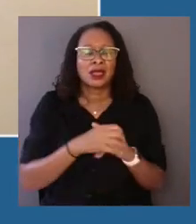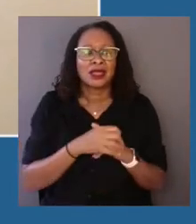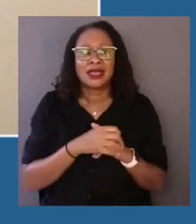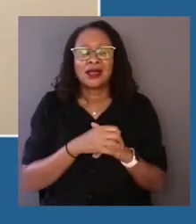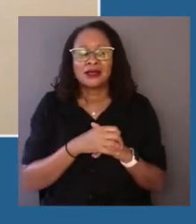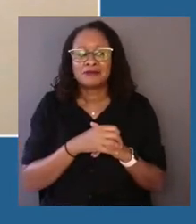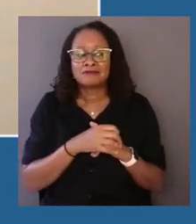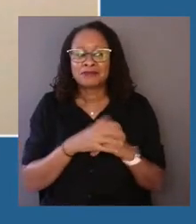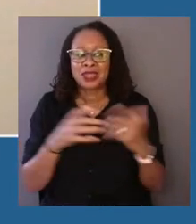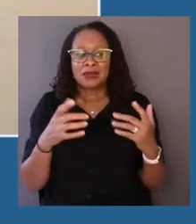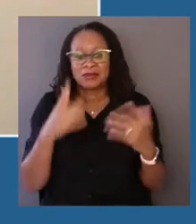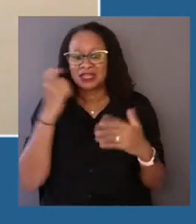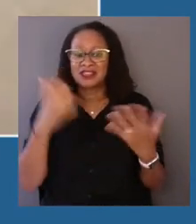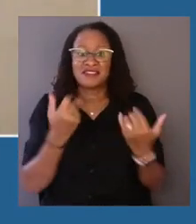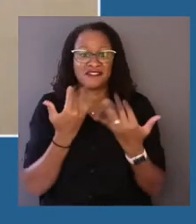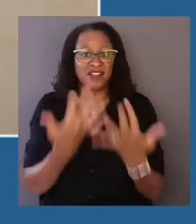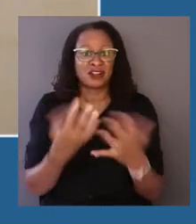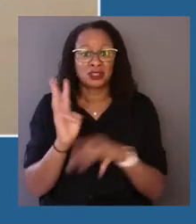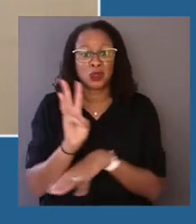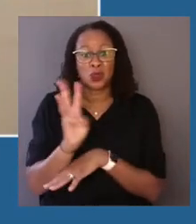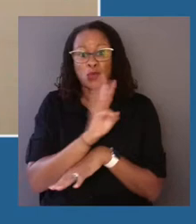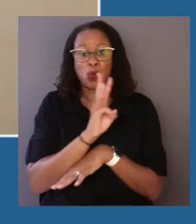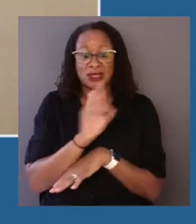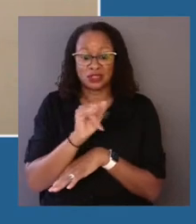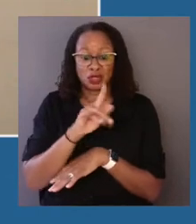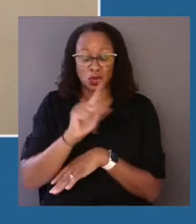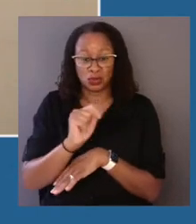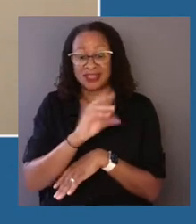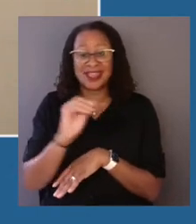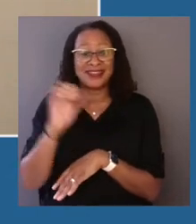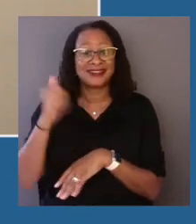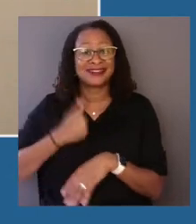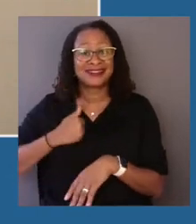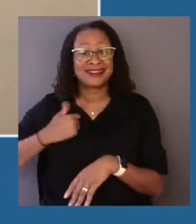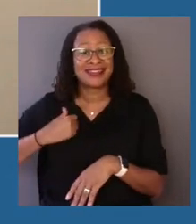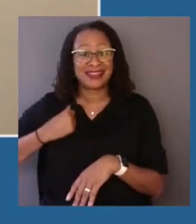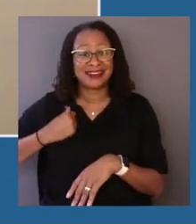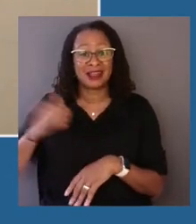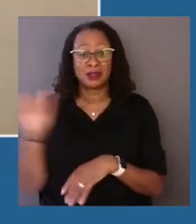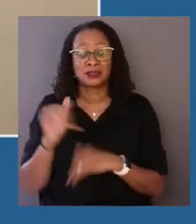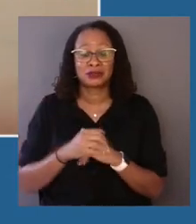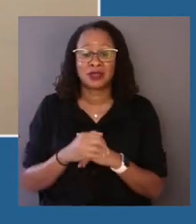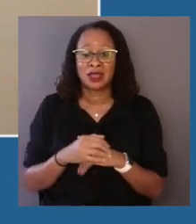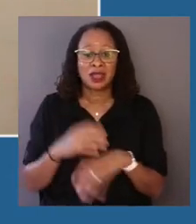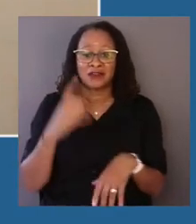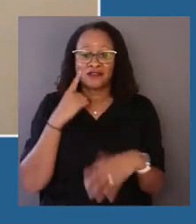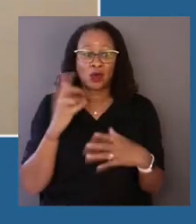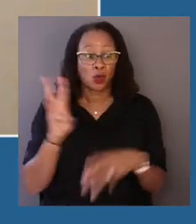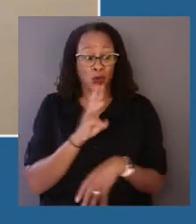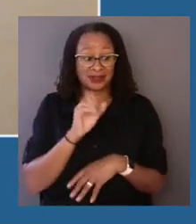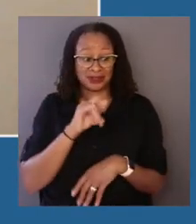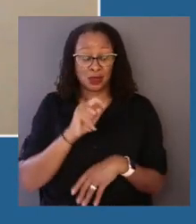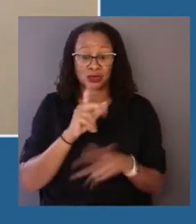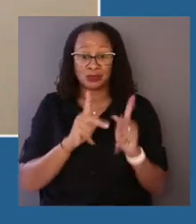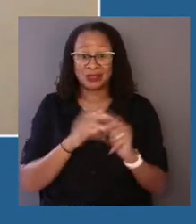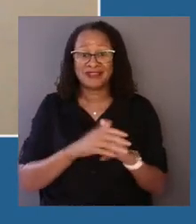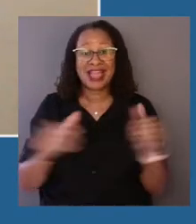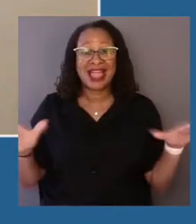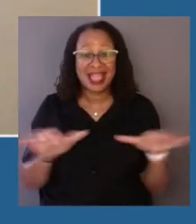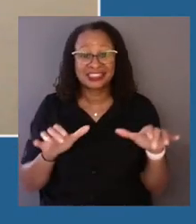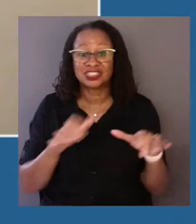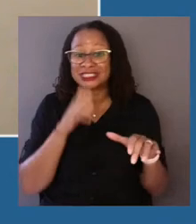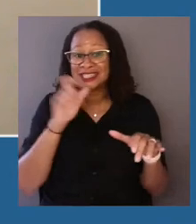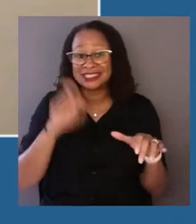And the fact is that this is an environmental burden that's commonplace at this point for West Coast residents, right? So action isn't needed for a crisis